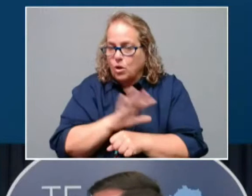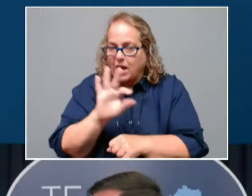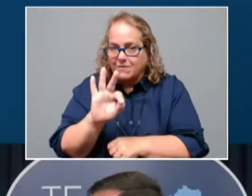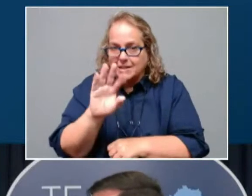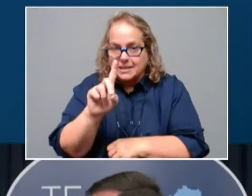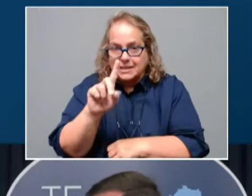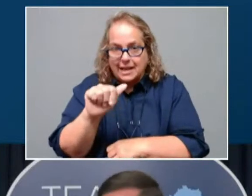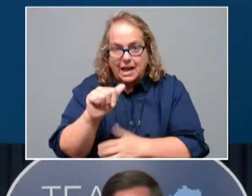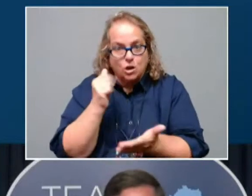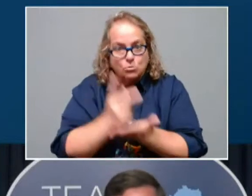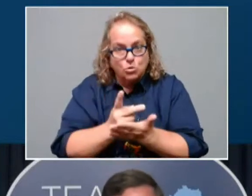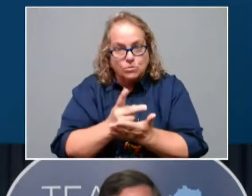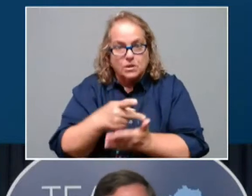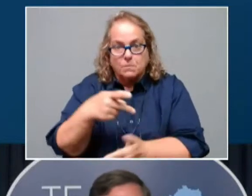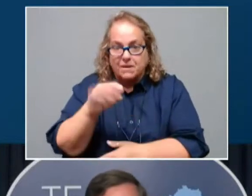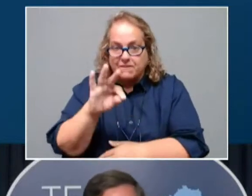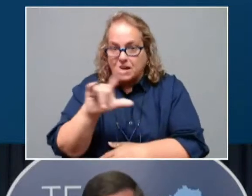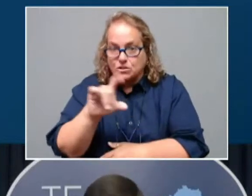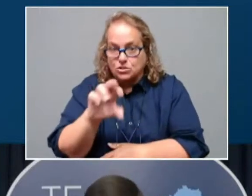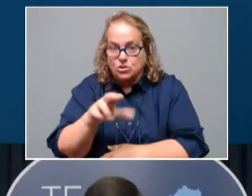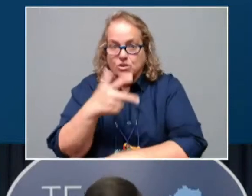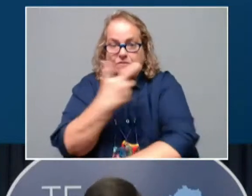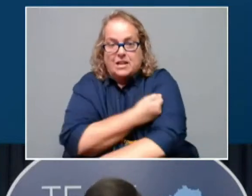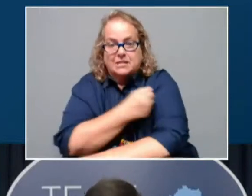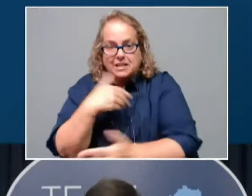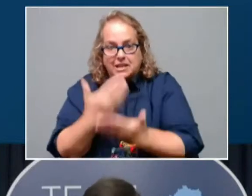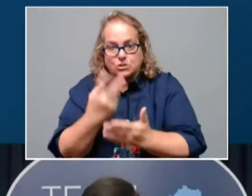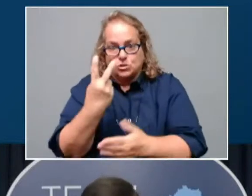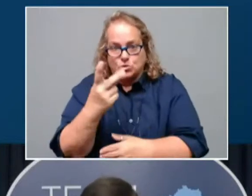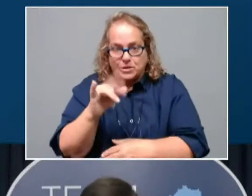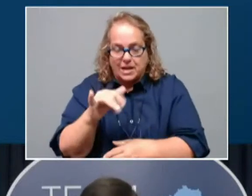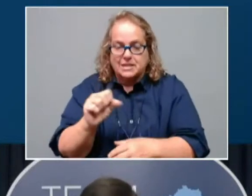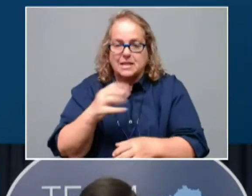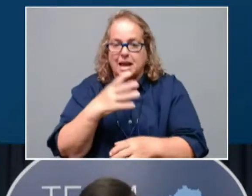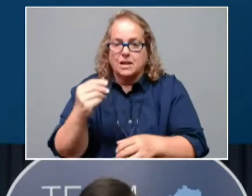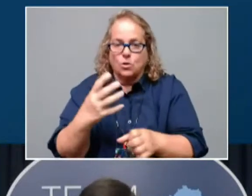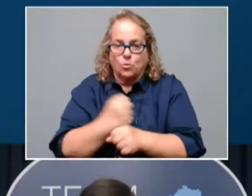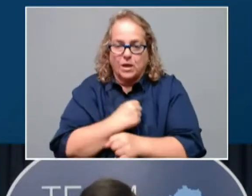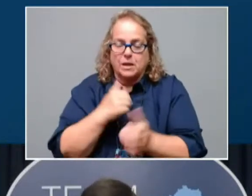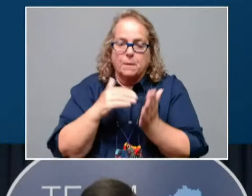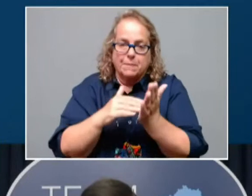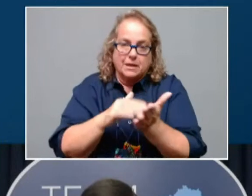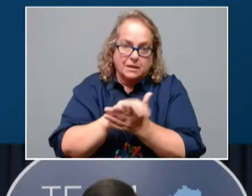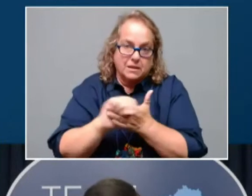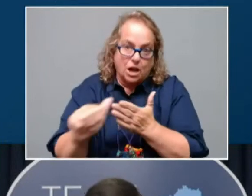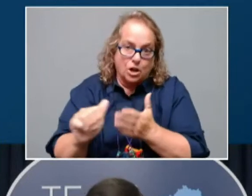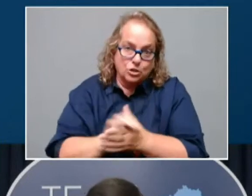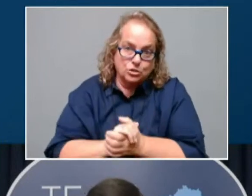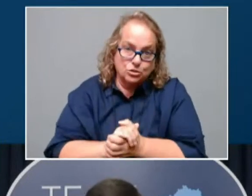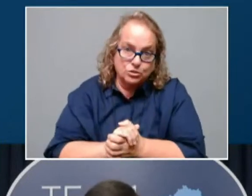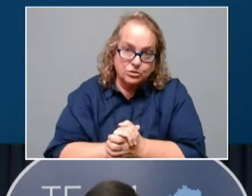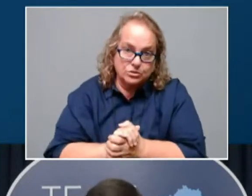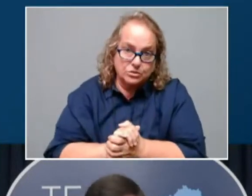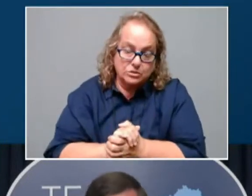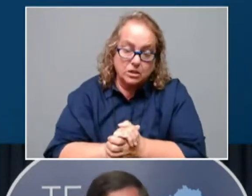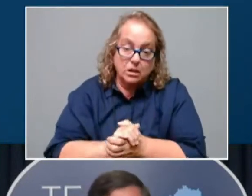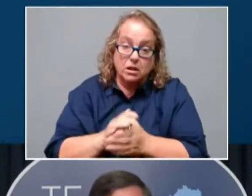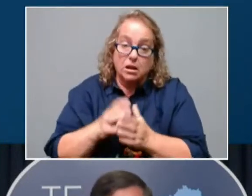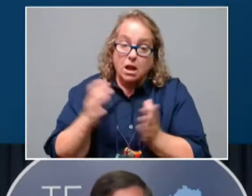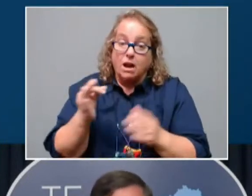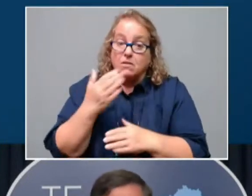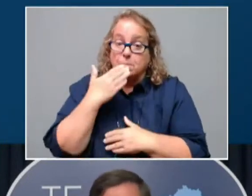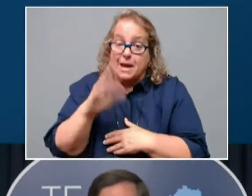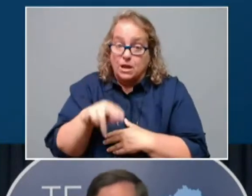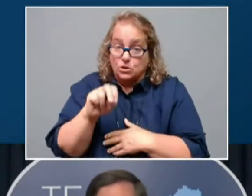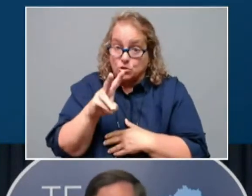Pfizer vaccine in the next 2 days and try to win $1 million. So a lot of bad news today, a little bit of good